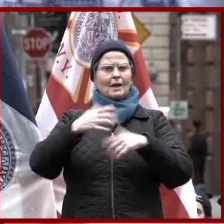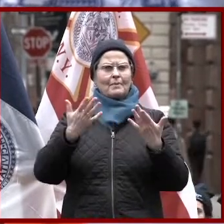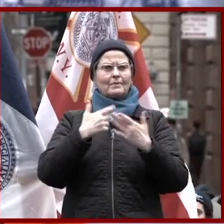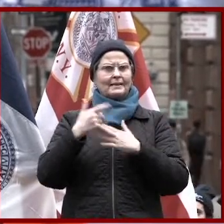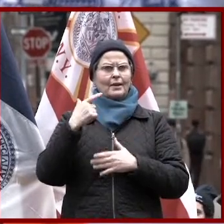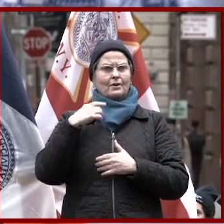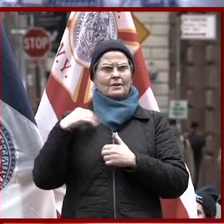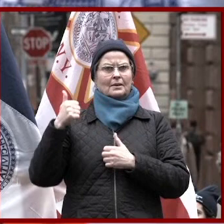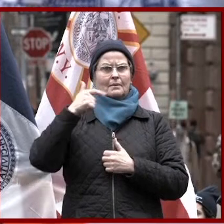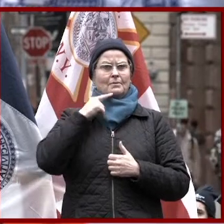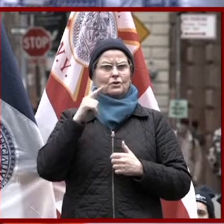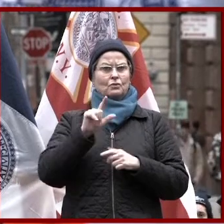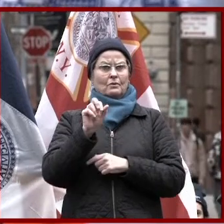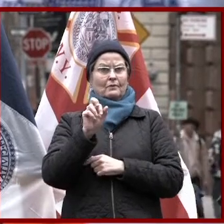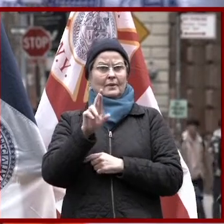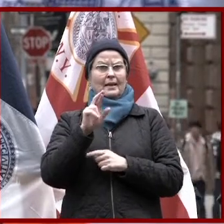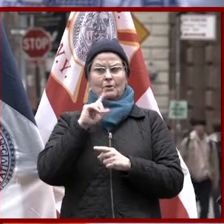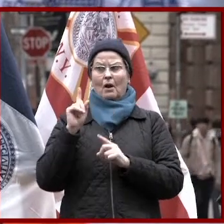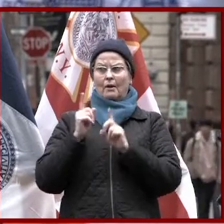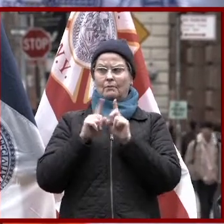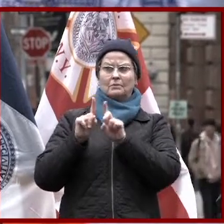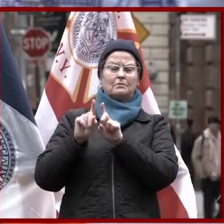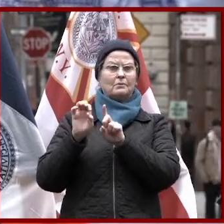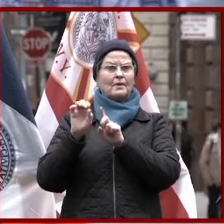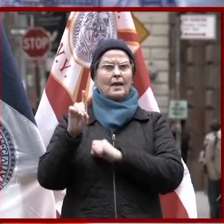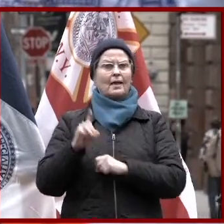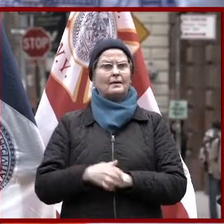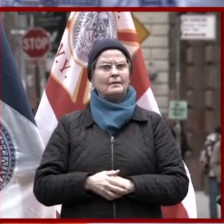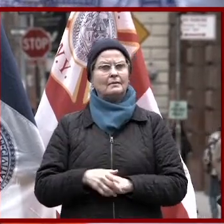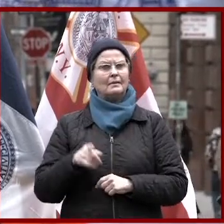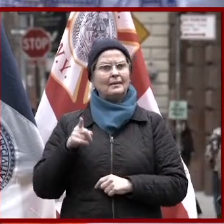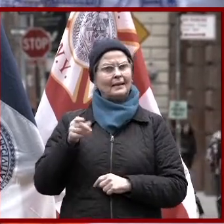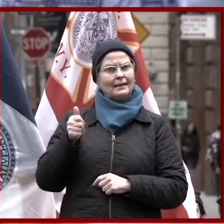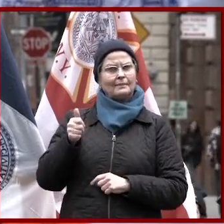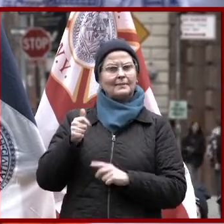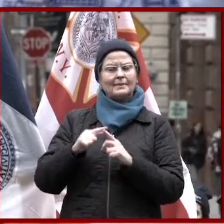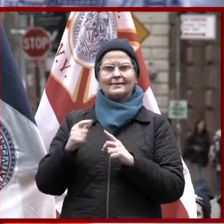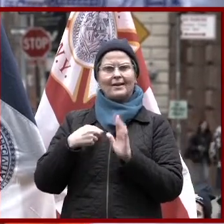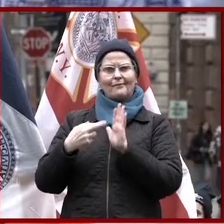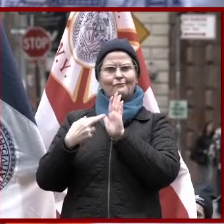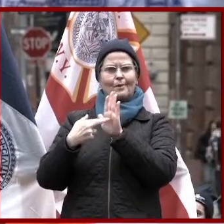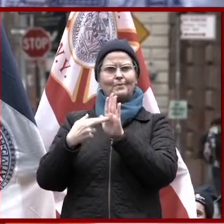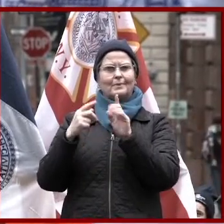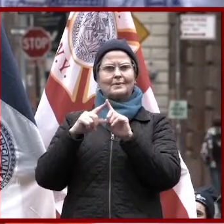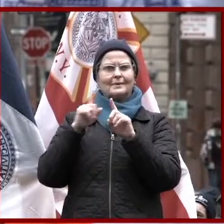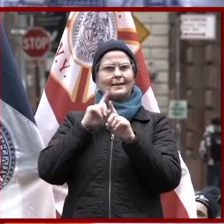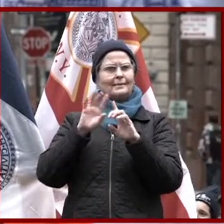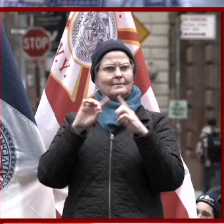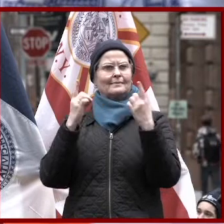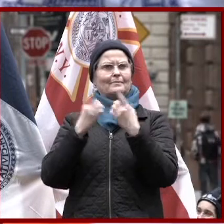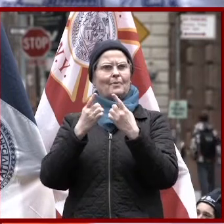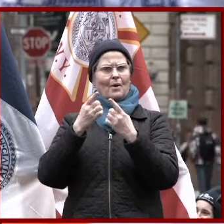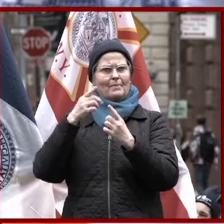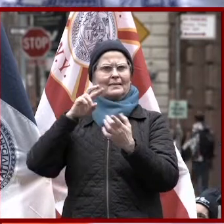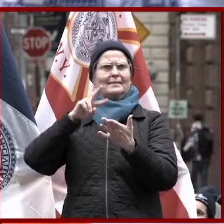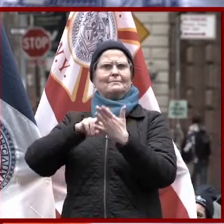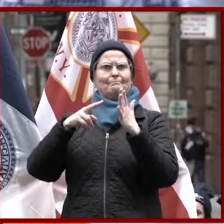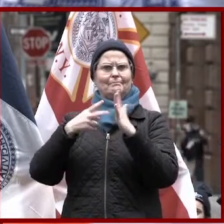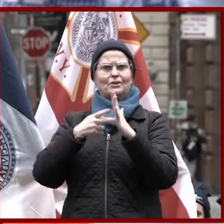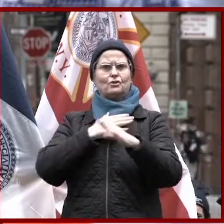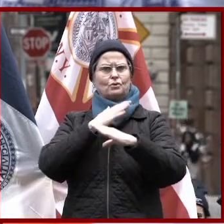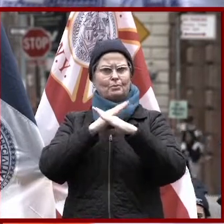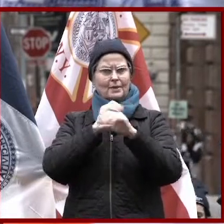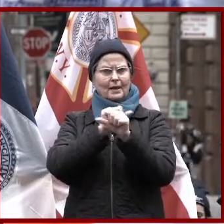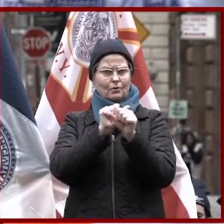of Labor, I was with Ed. He was the embodiment of the department's mission to protect workers. And we owe him a very